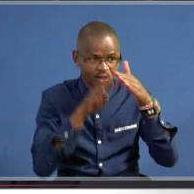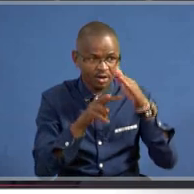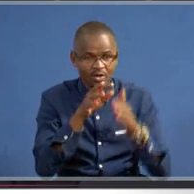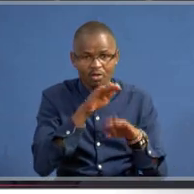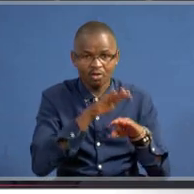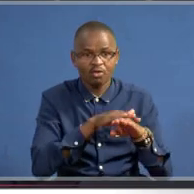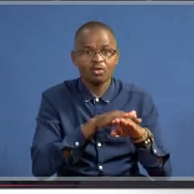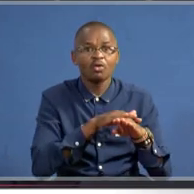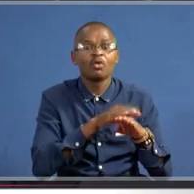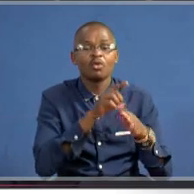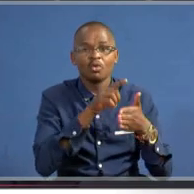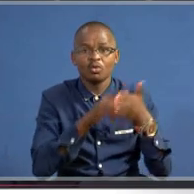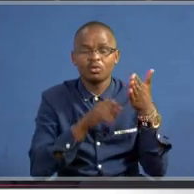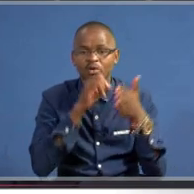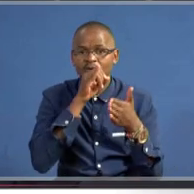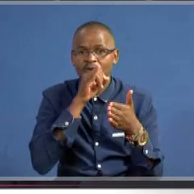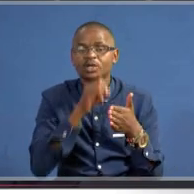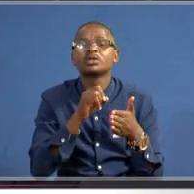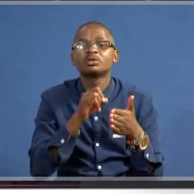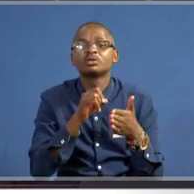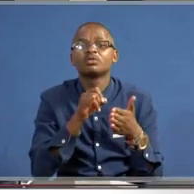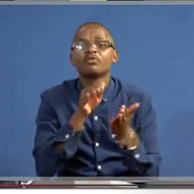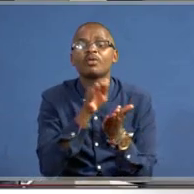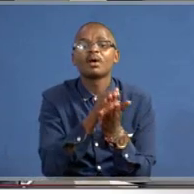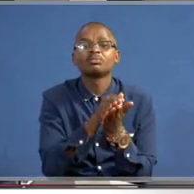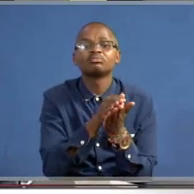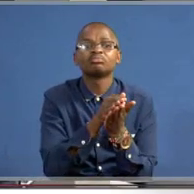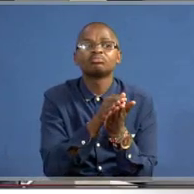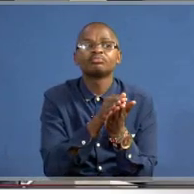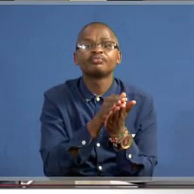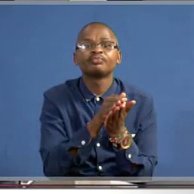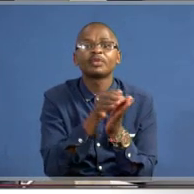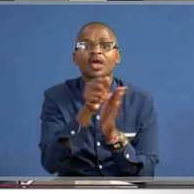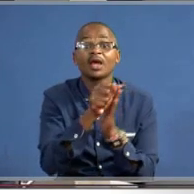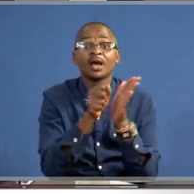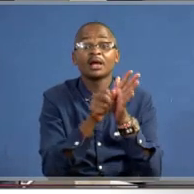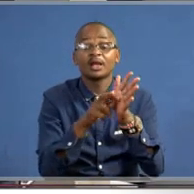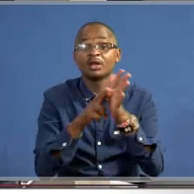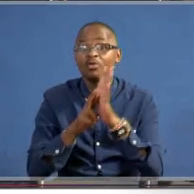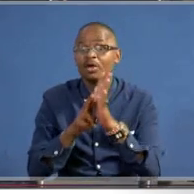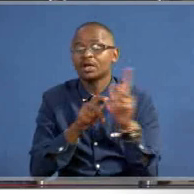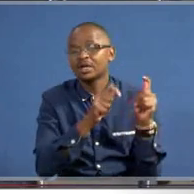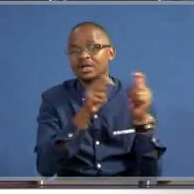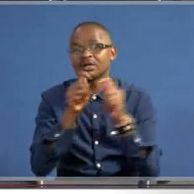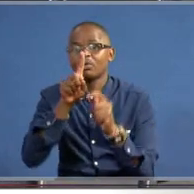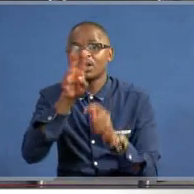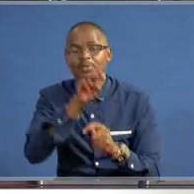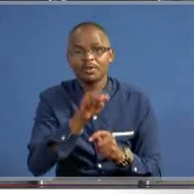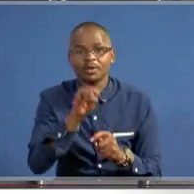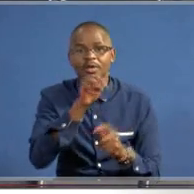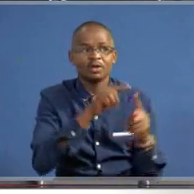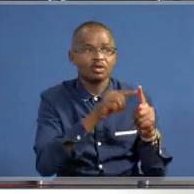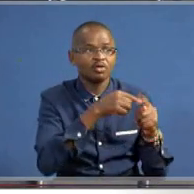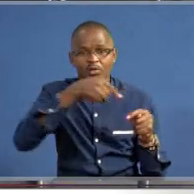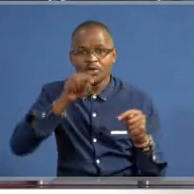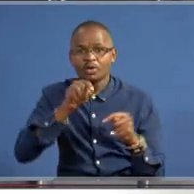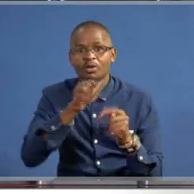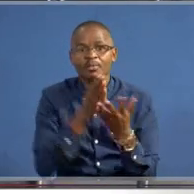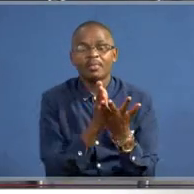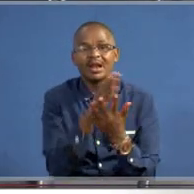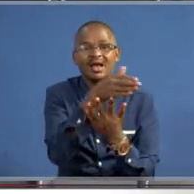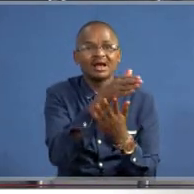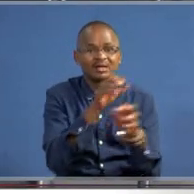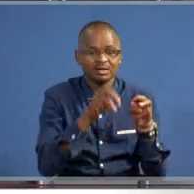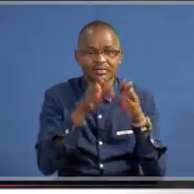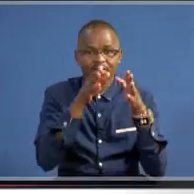what is what is being withdrawn from the banks the Act requires transactions over 1 million Schillings to run by branch meters